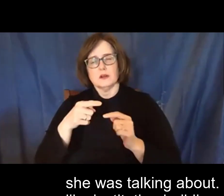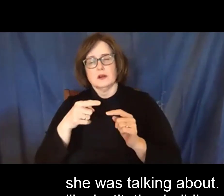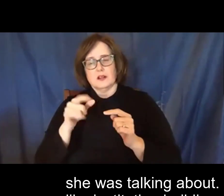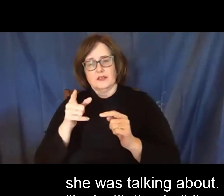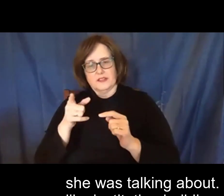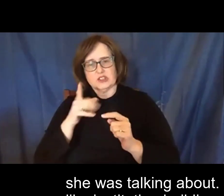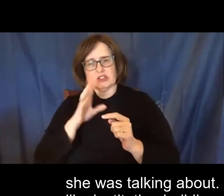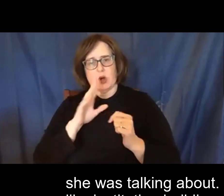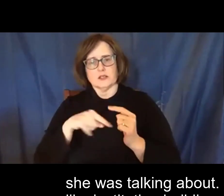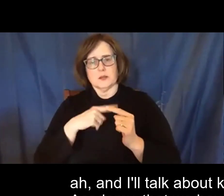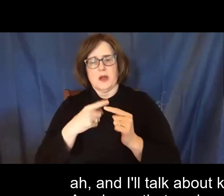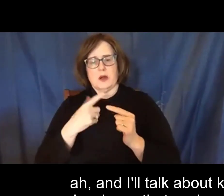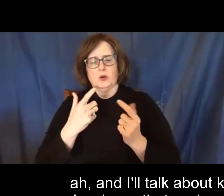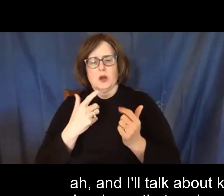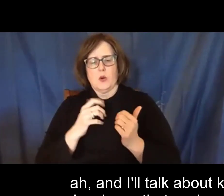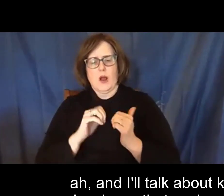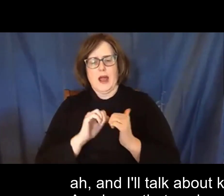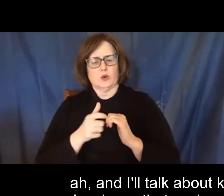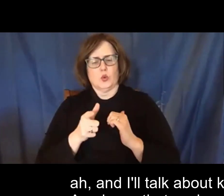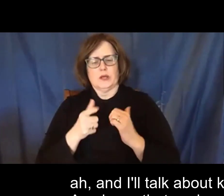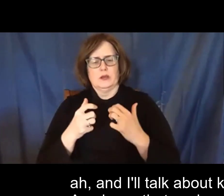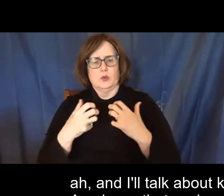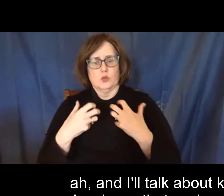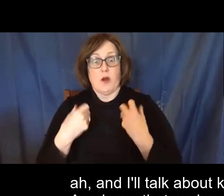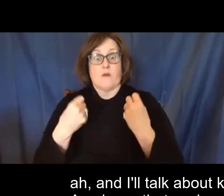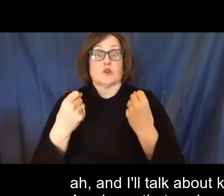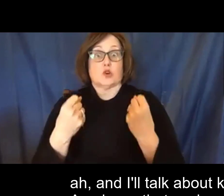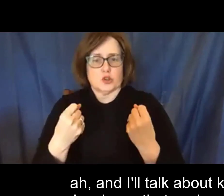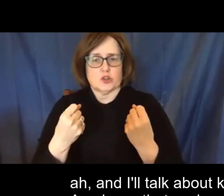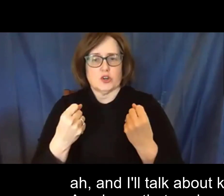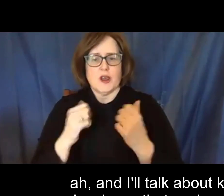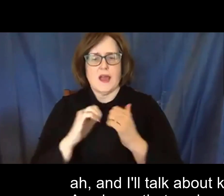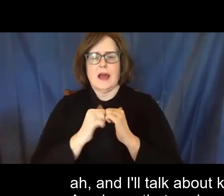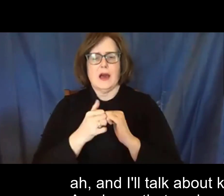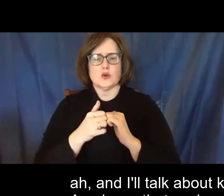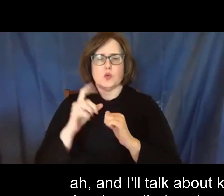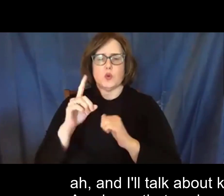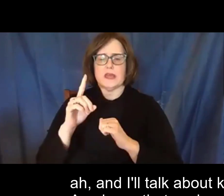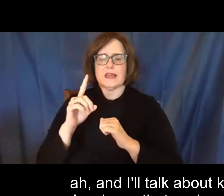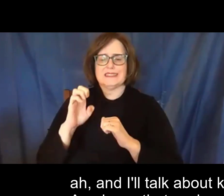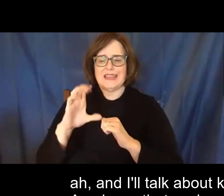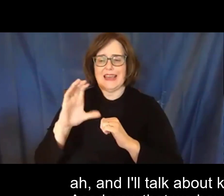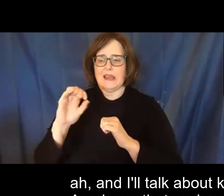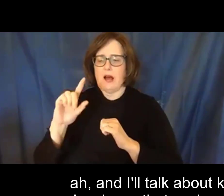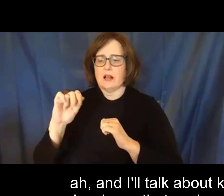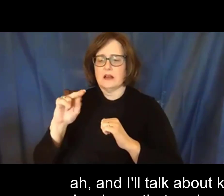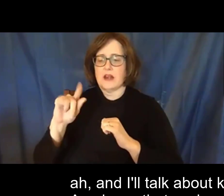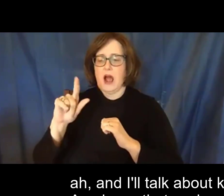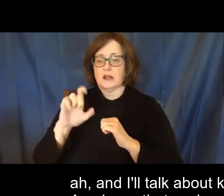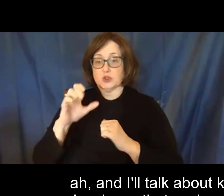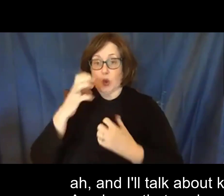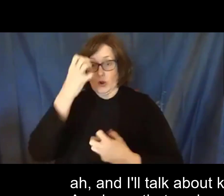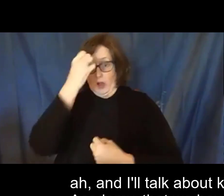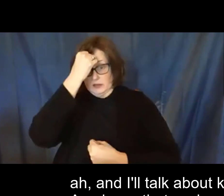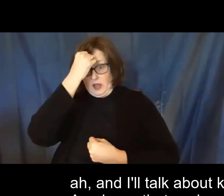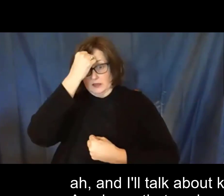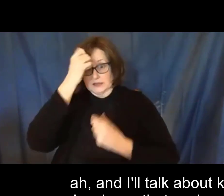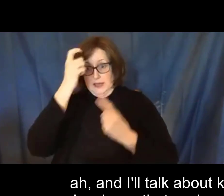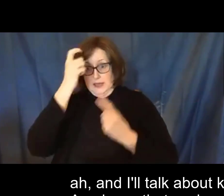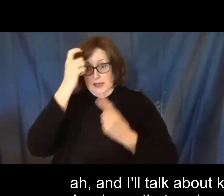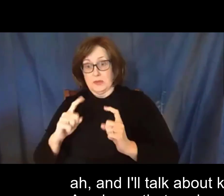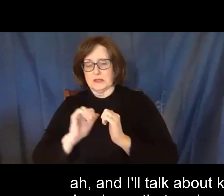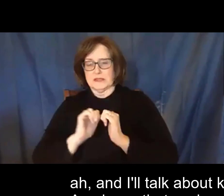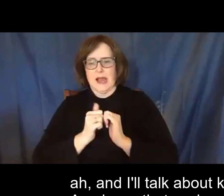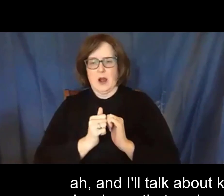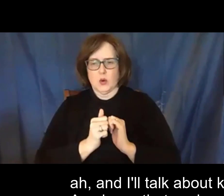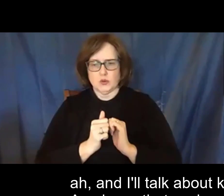that we, and I'll talk about kind of decolonizing the academy, that we have to create our own